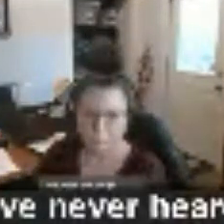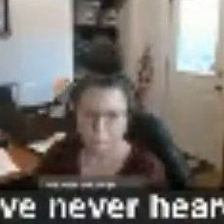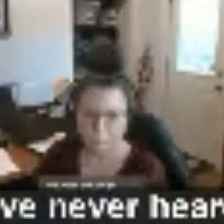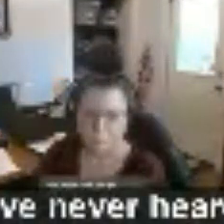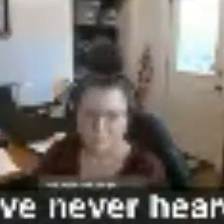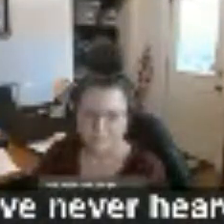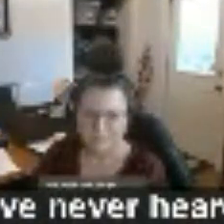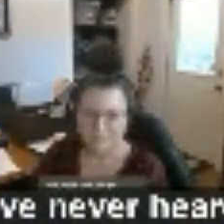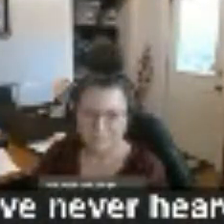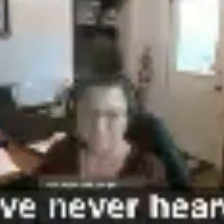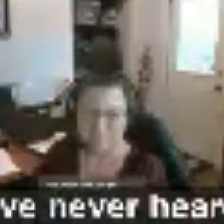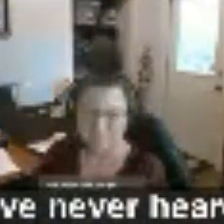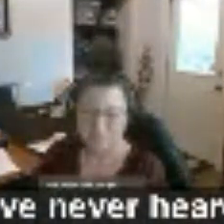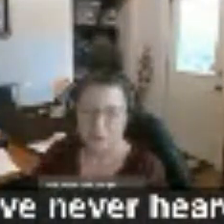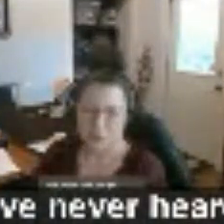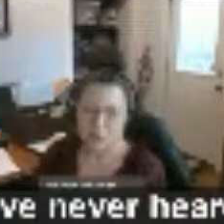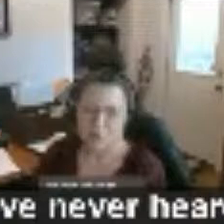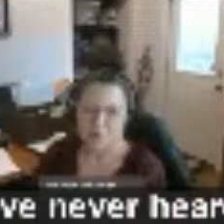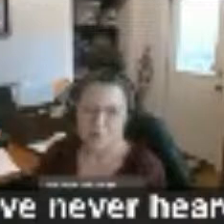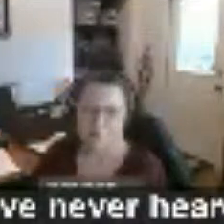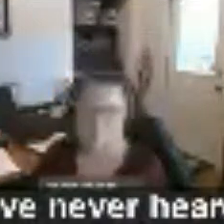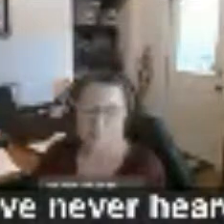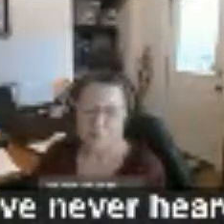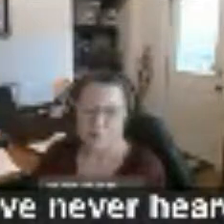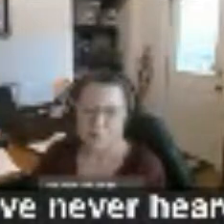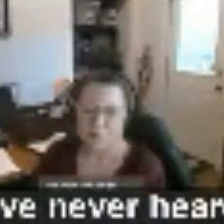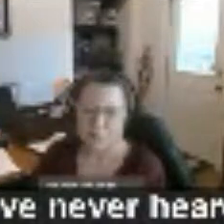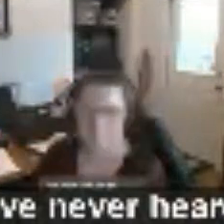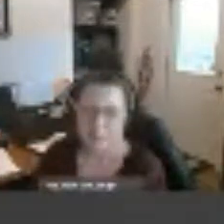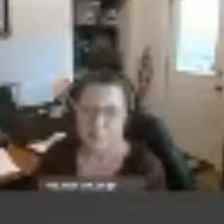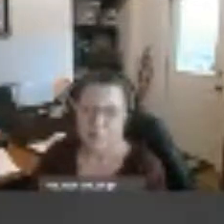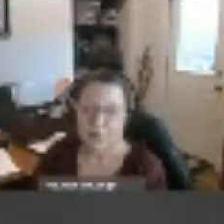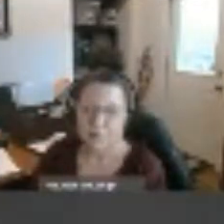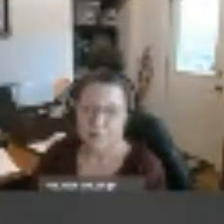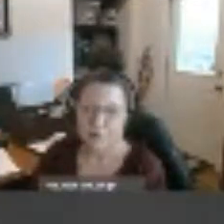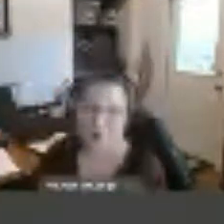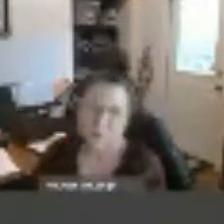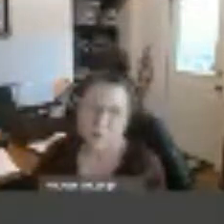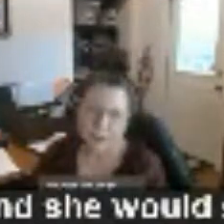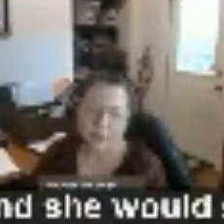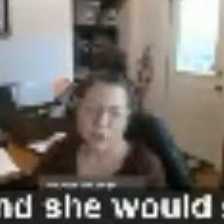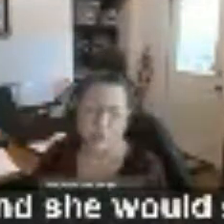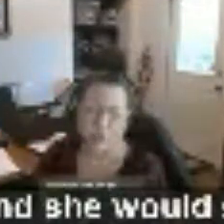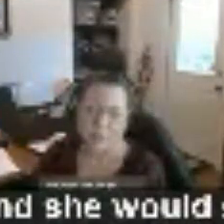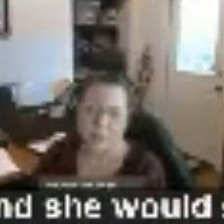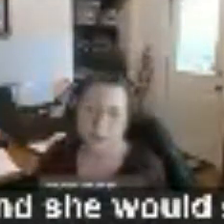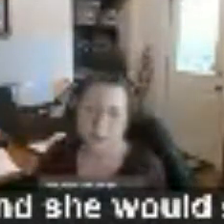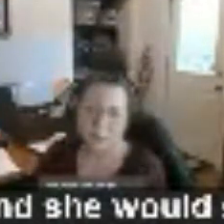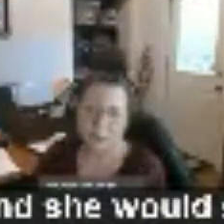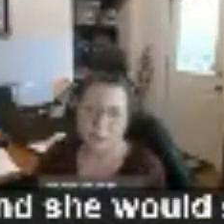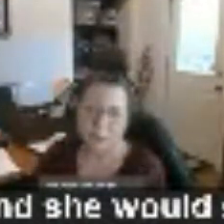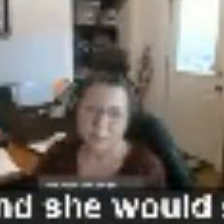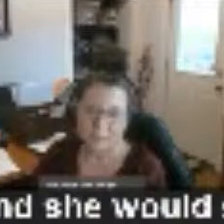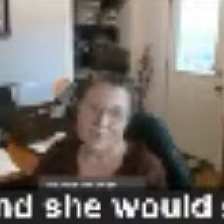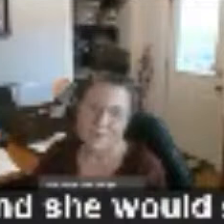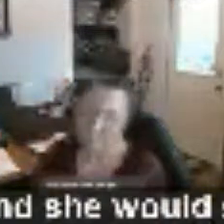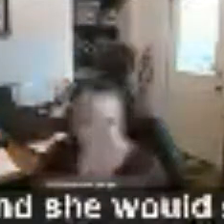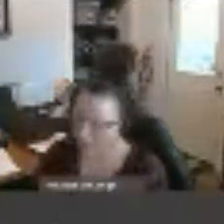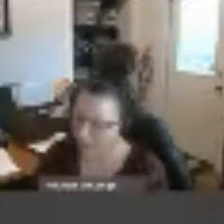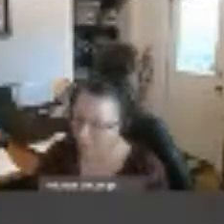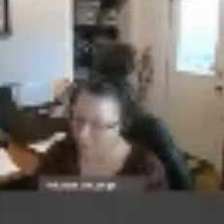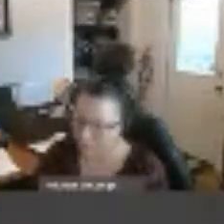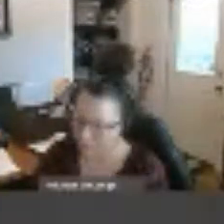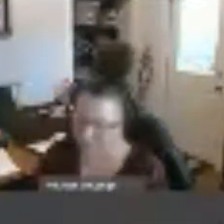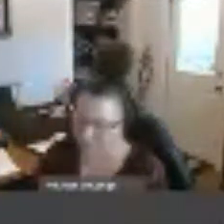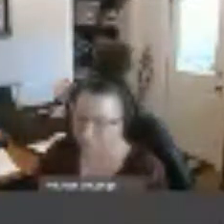I've never heard her mention being scared. Yeah, she would, and she would say it if she was. She would,